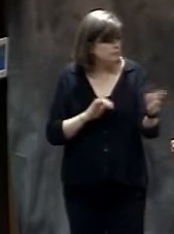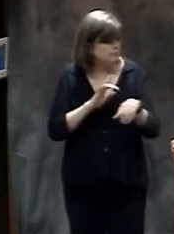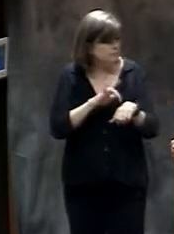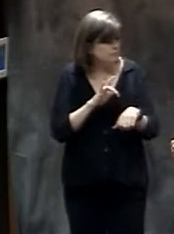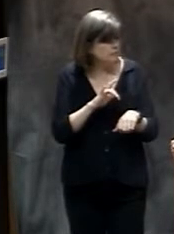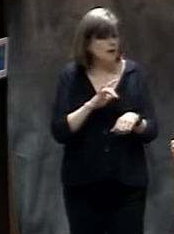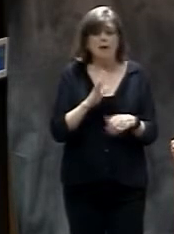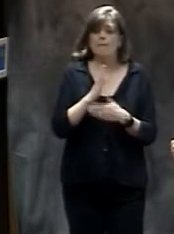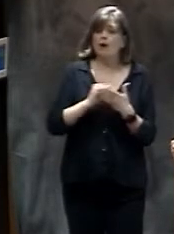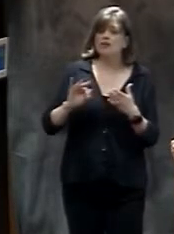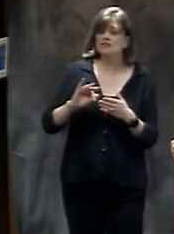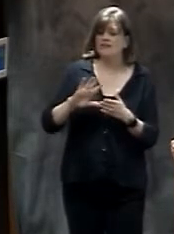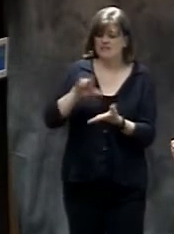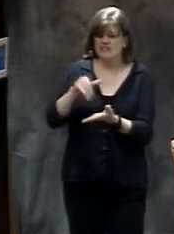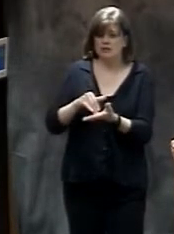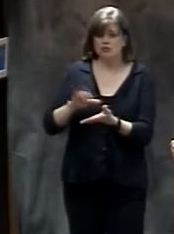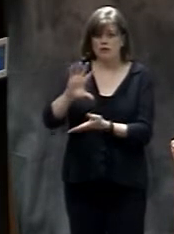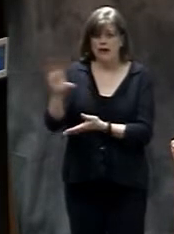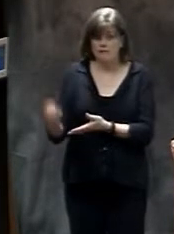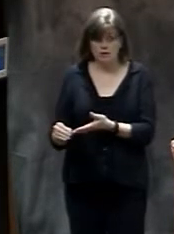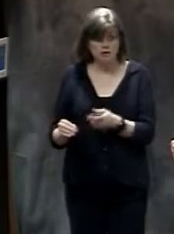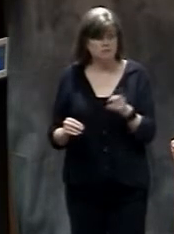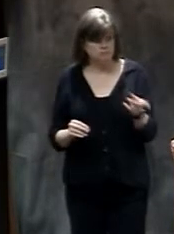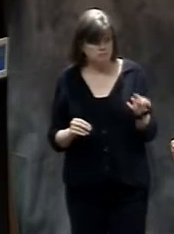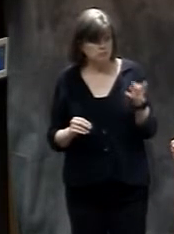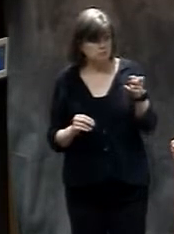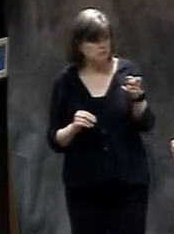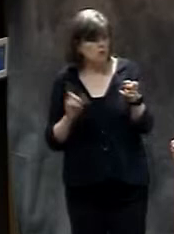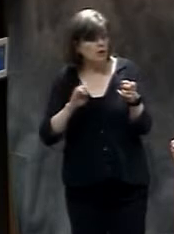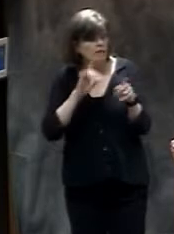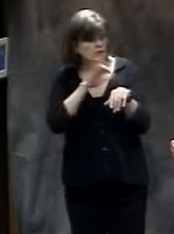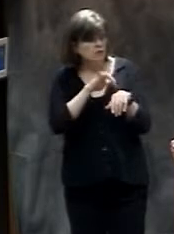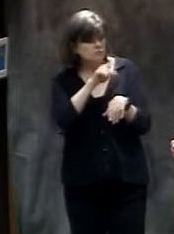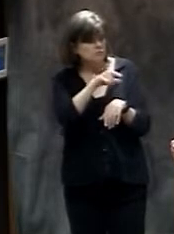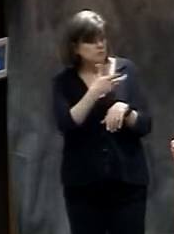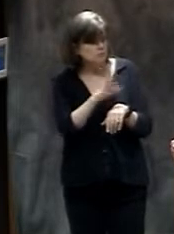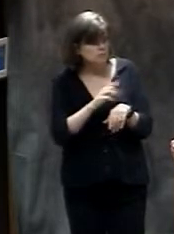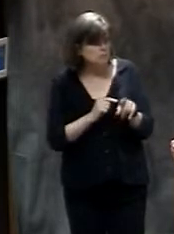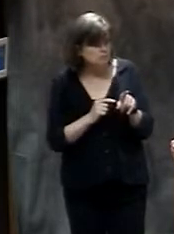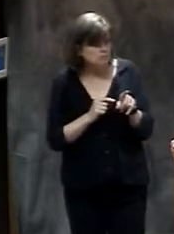of Central Africa. Okay. And over here, where have you been?